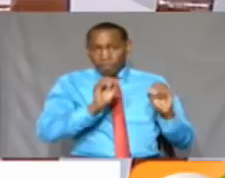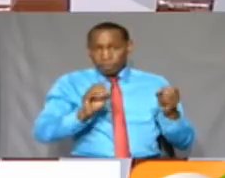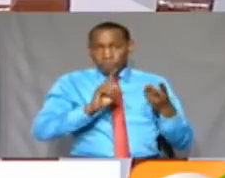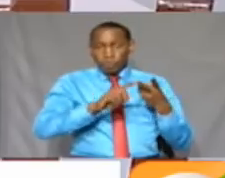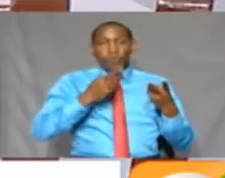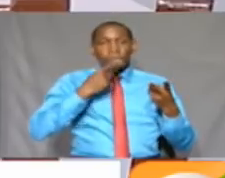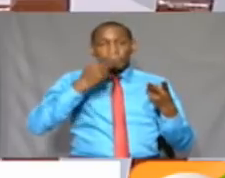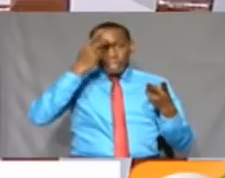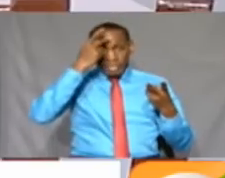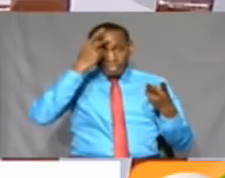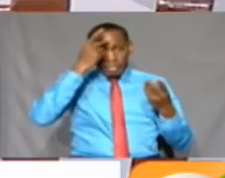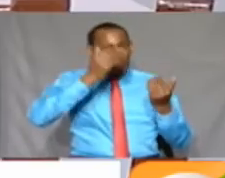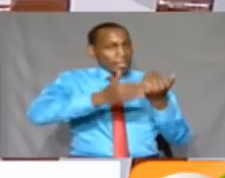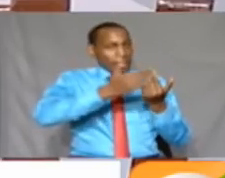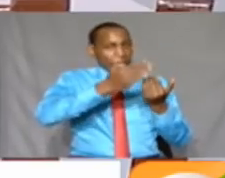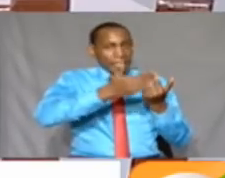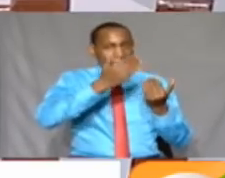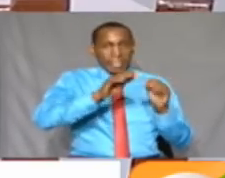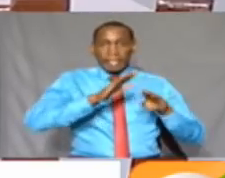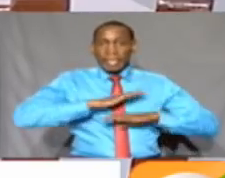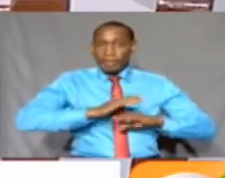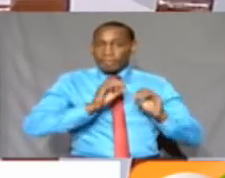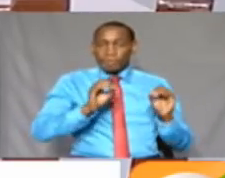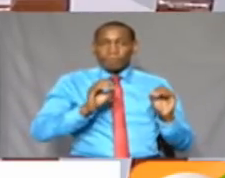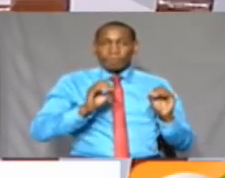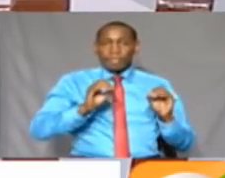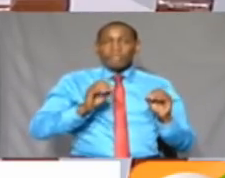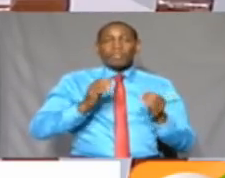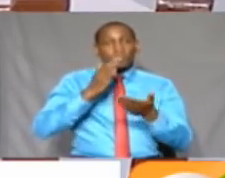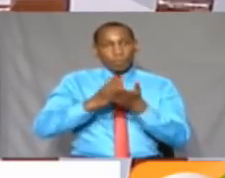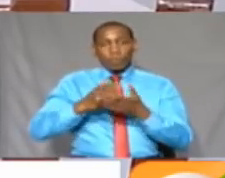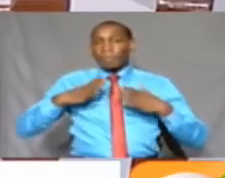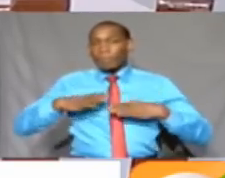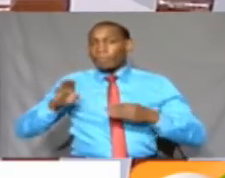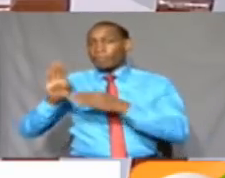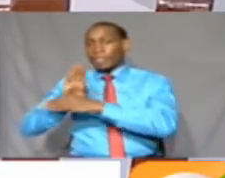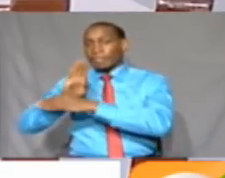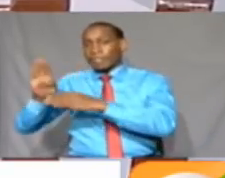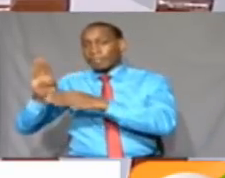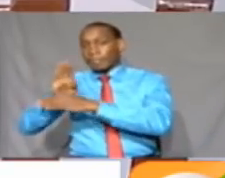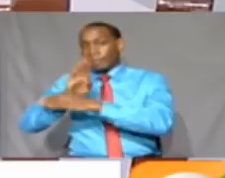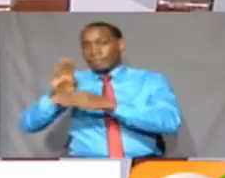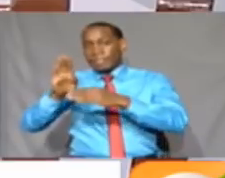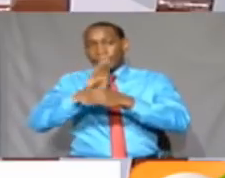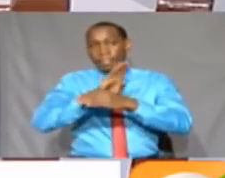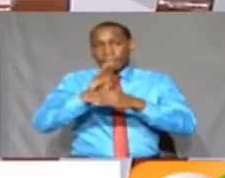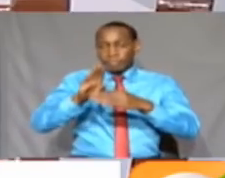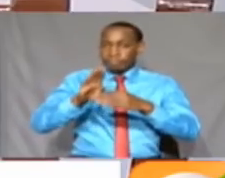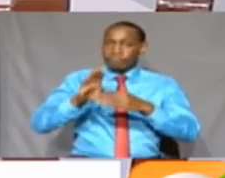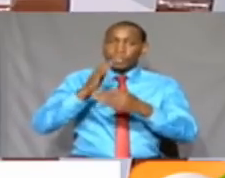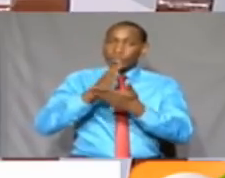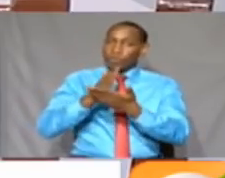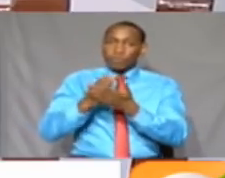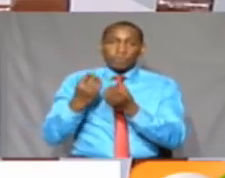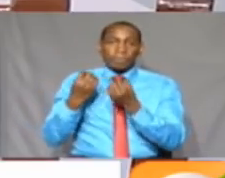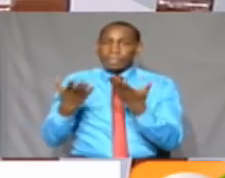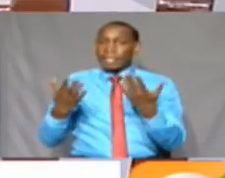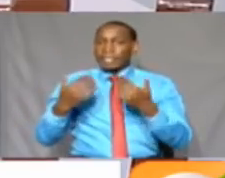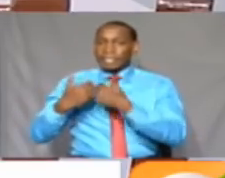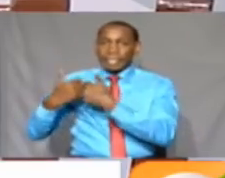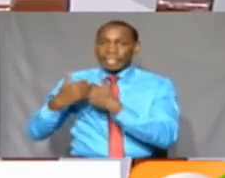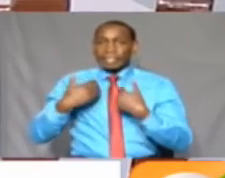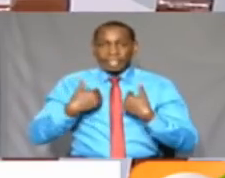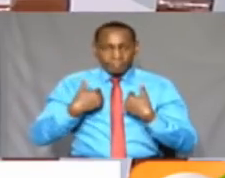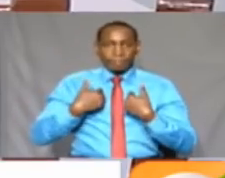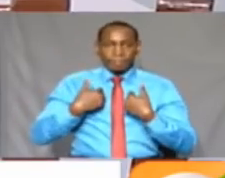parents that are not paying too much attention. I know people are busy and, there are many, many, challenges in terms